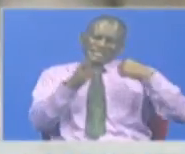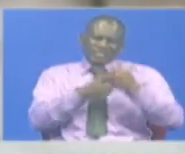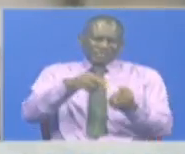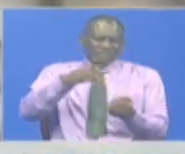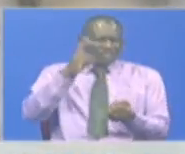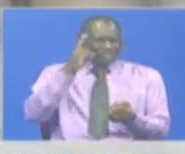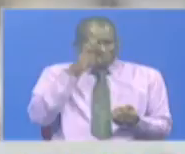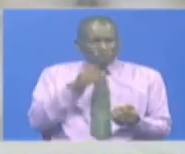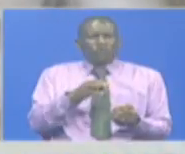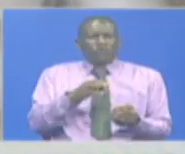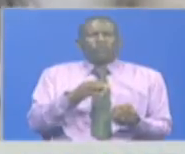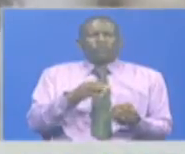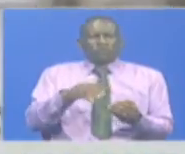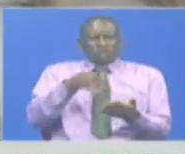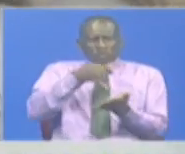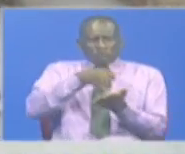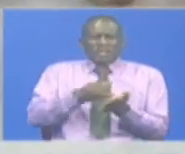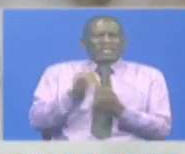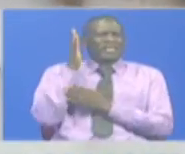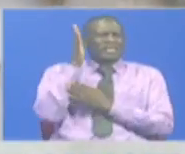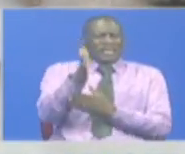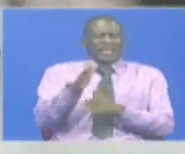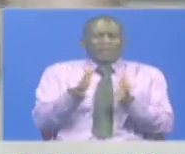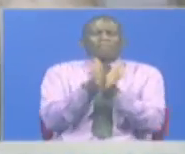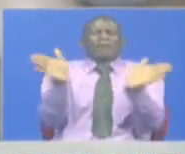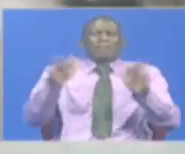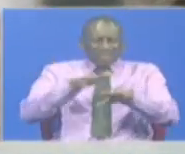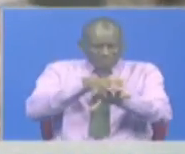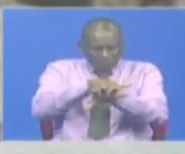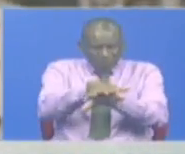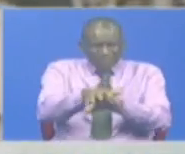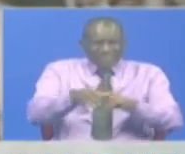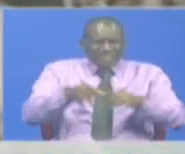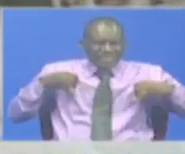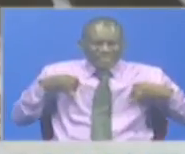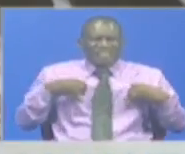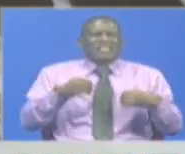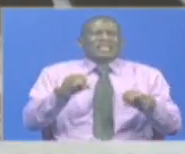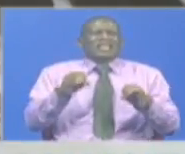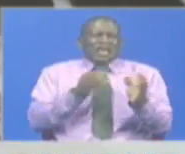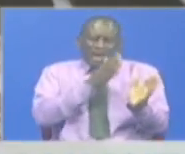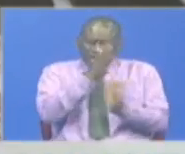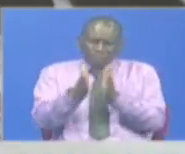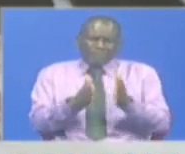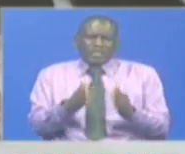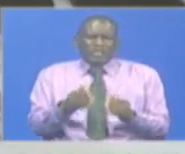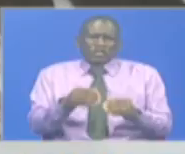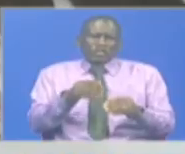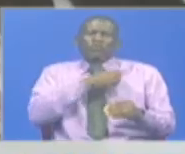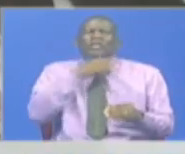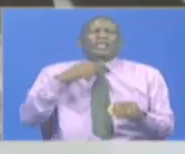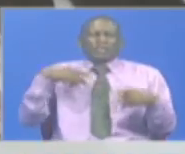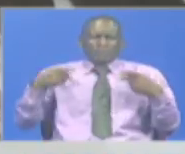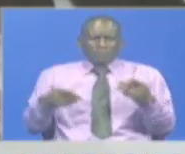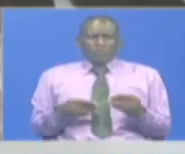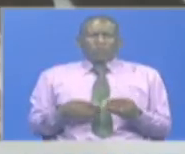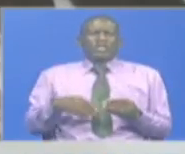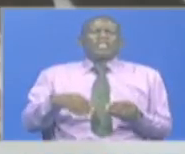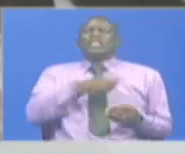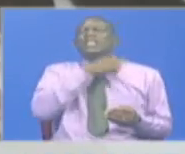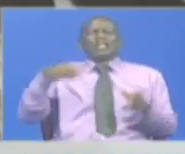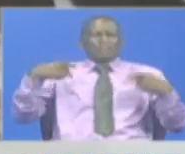complicity, direct and public incitement, attempt and conspiracy to commit genocide, persecution